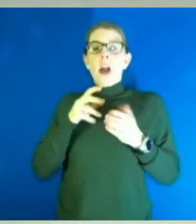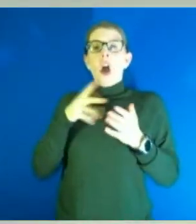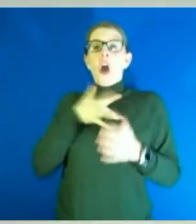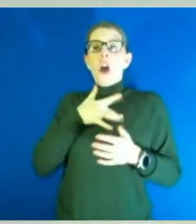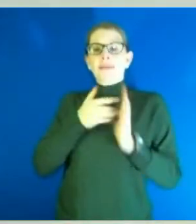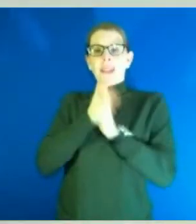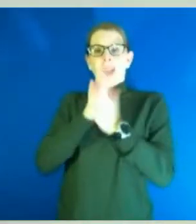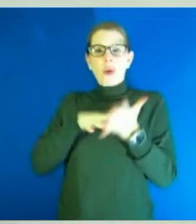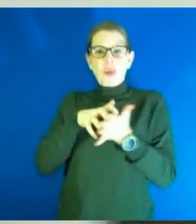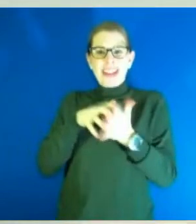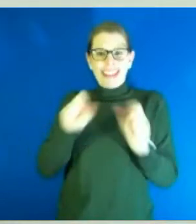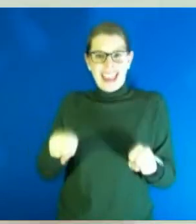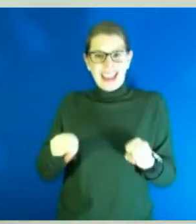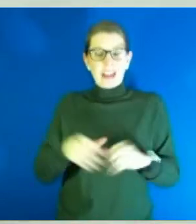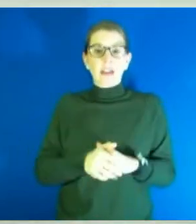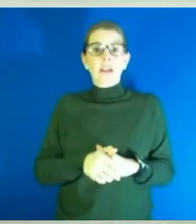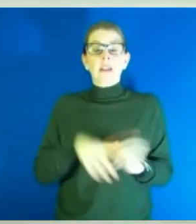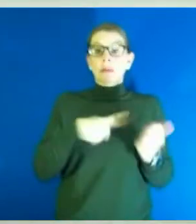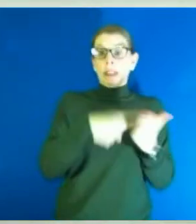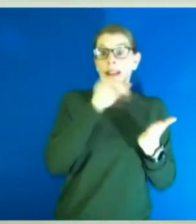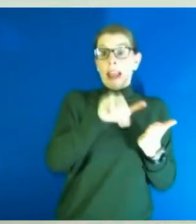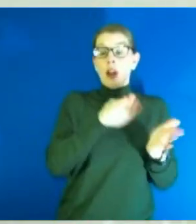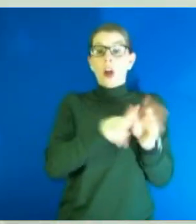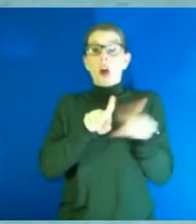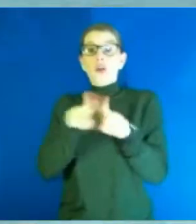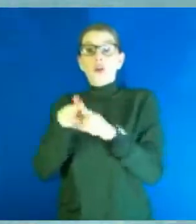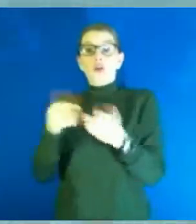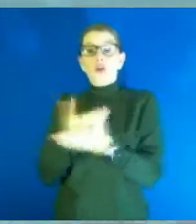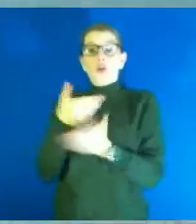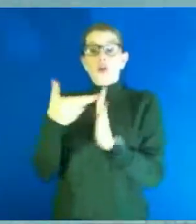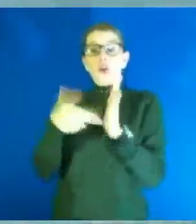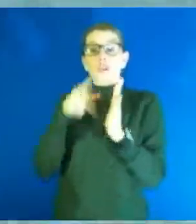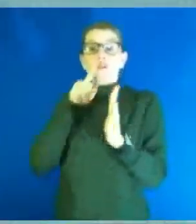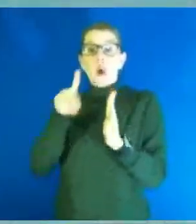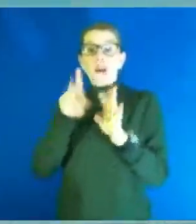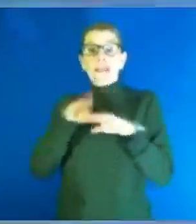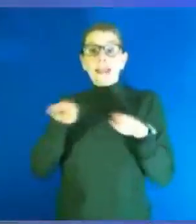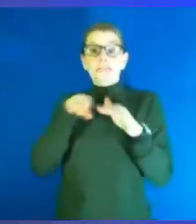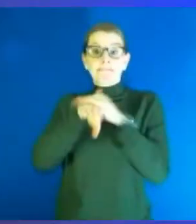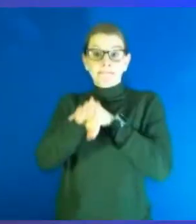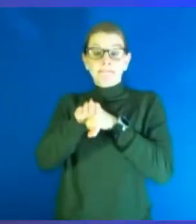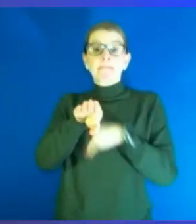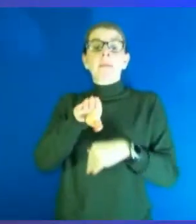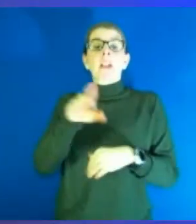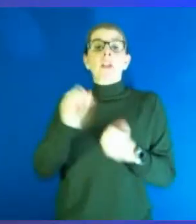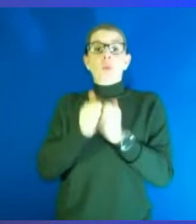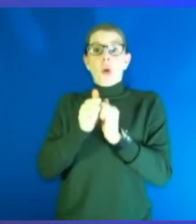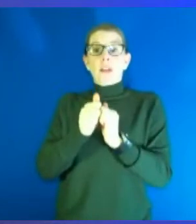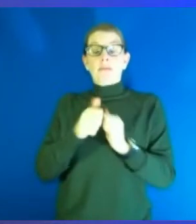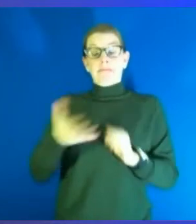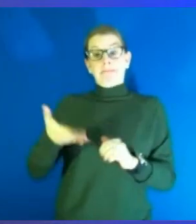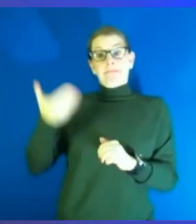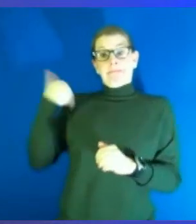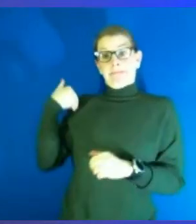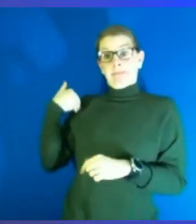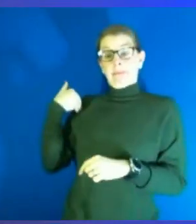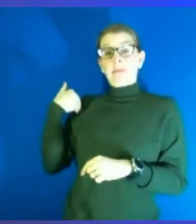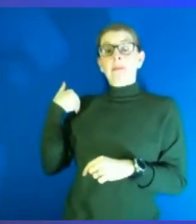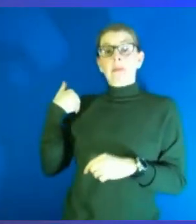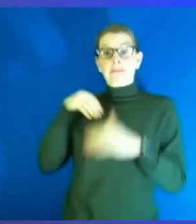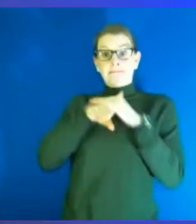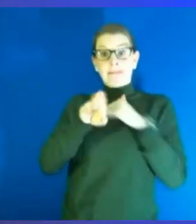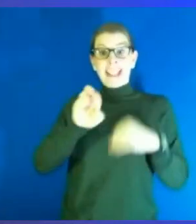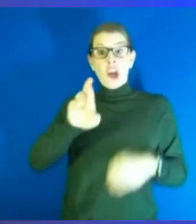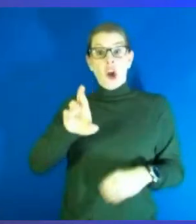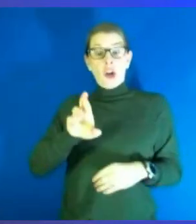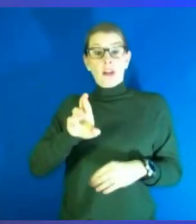talk about that and the new guidelines for kids returning to sports after COVID. Now, earlier, we took you inside the emergency department